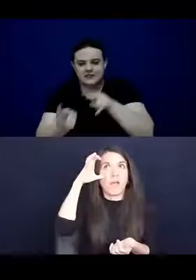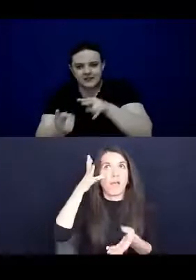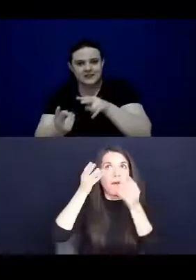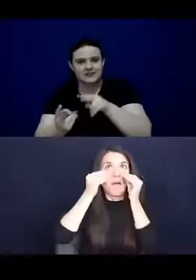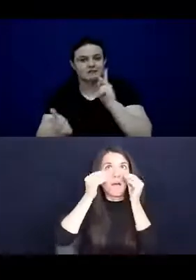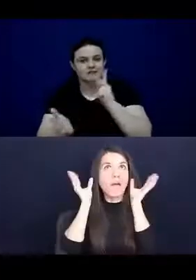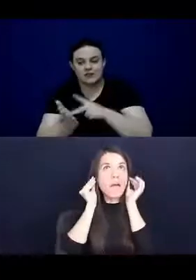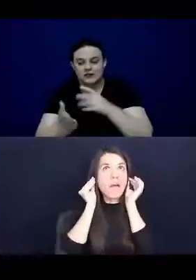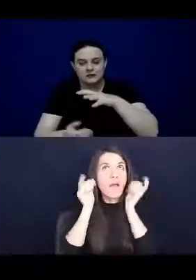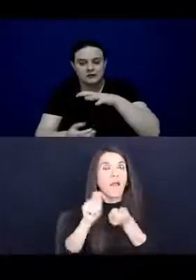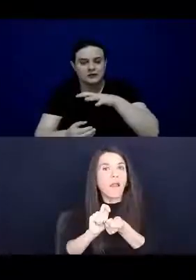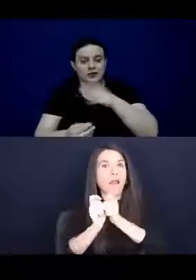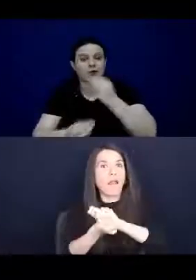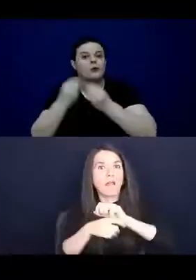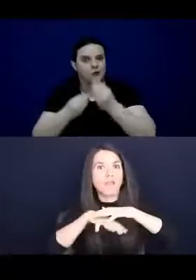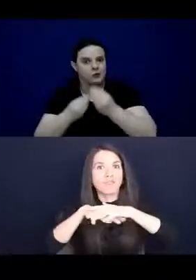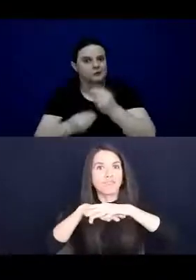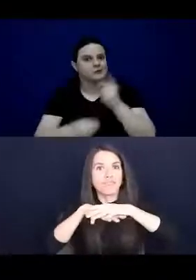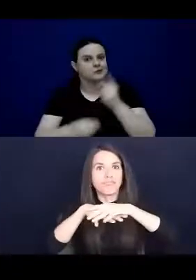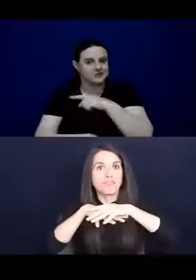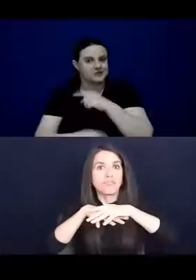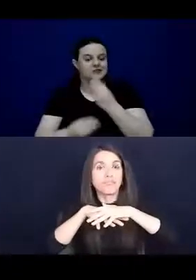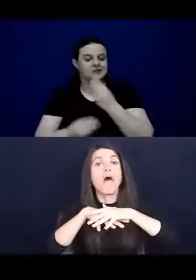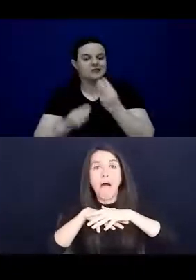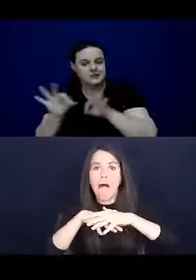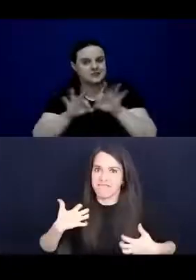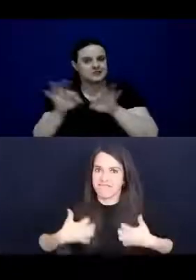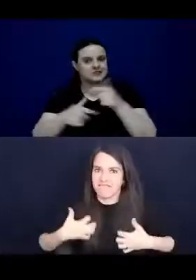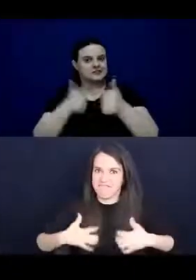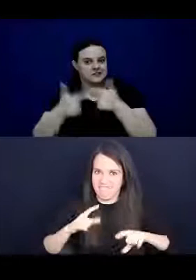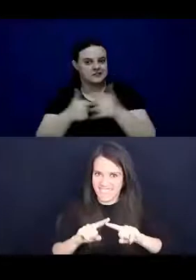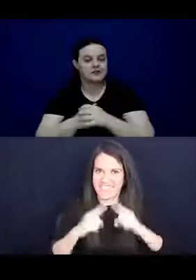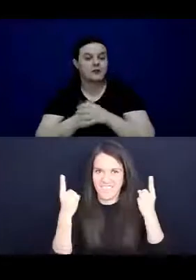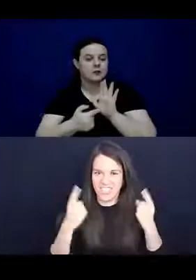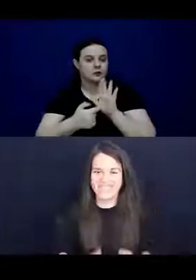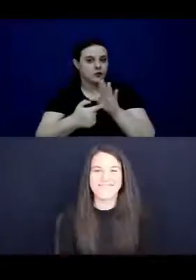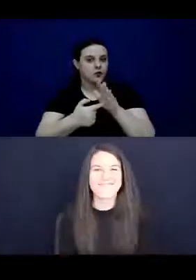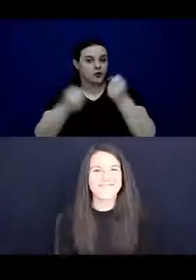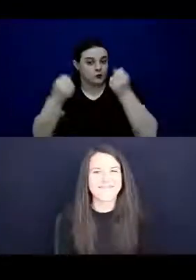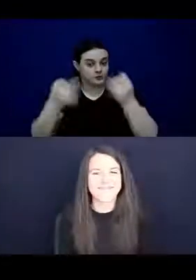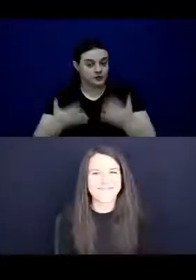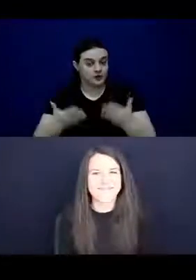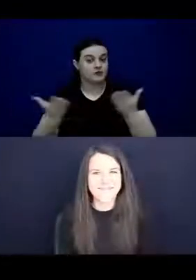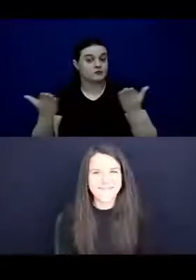people presents some real challenges. Other presentations today will be addressing that aspect.